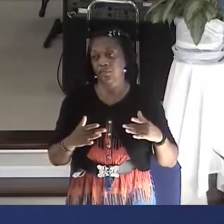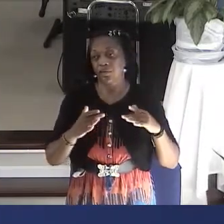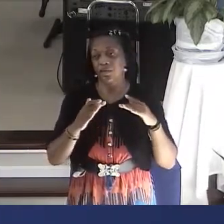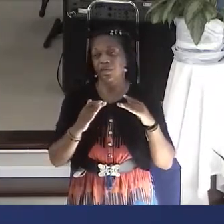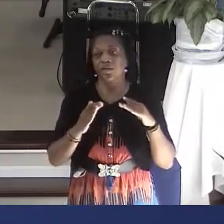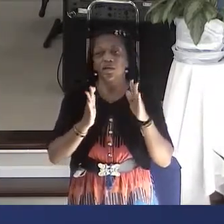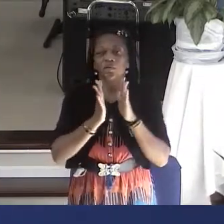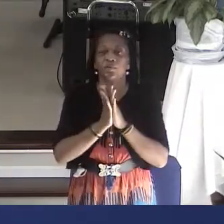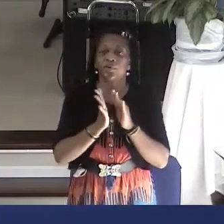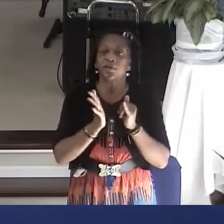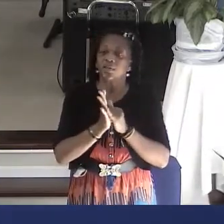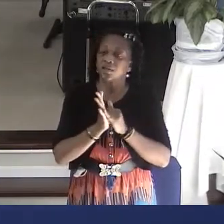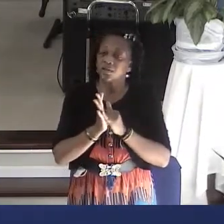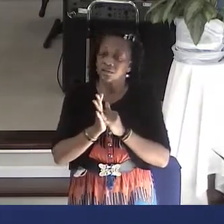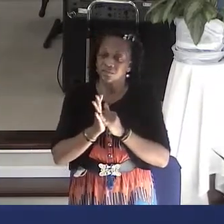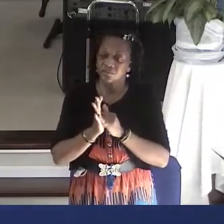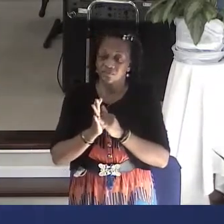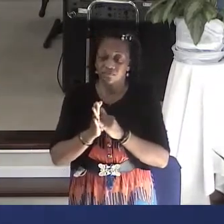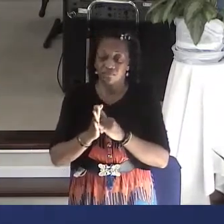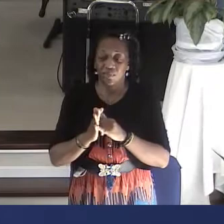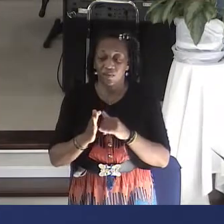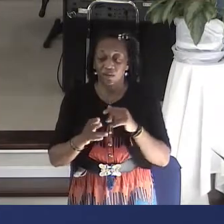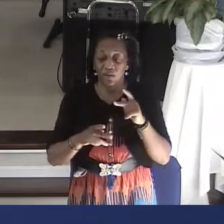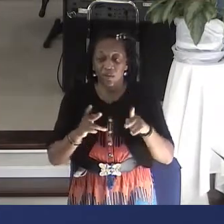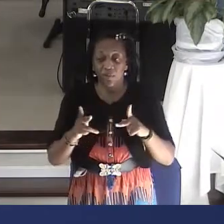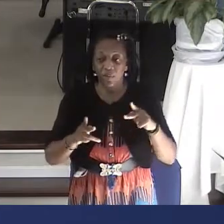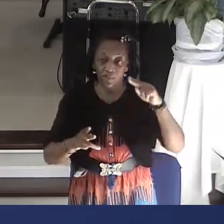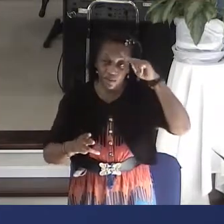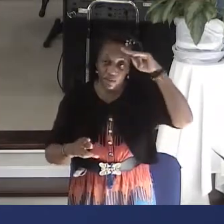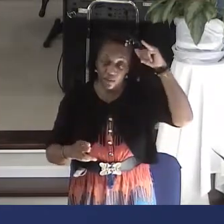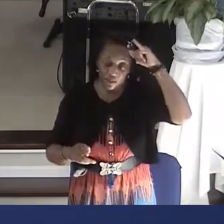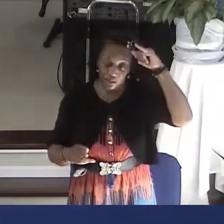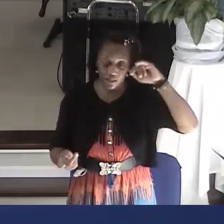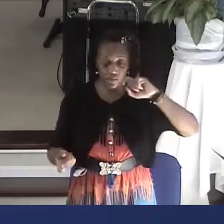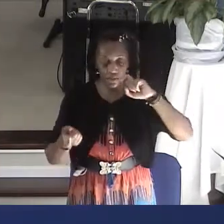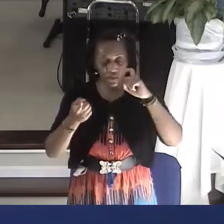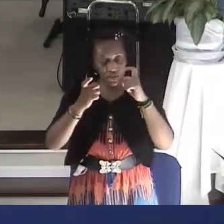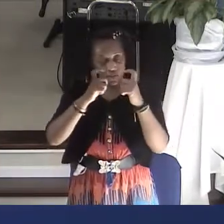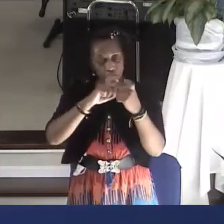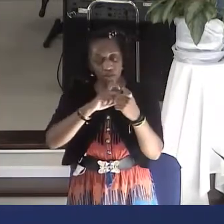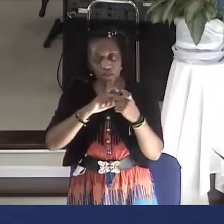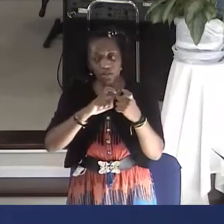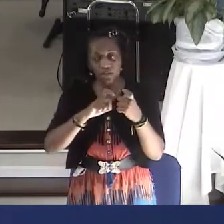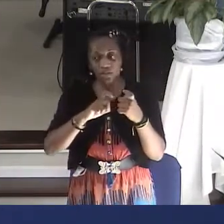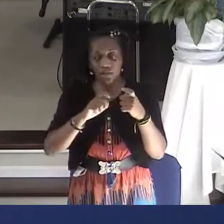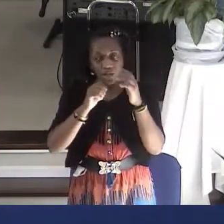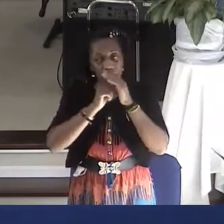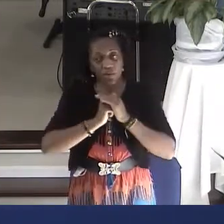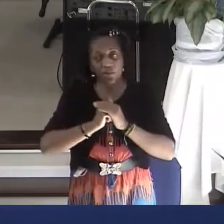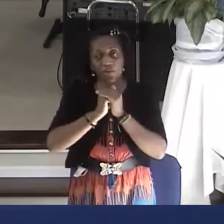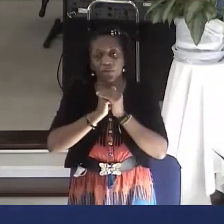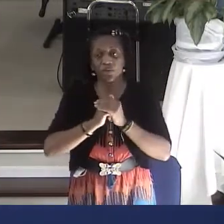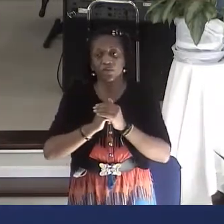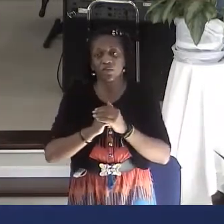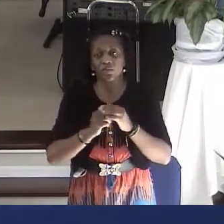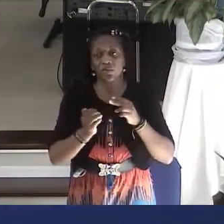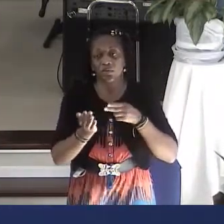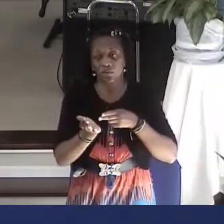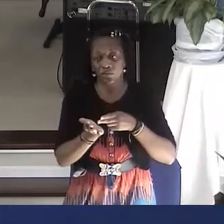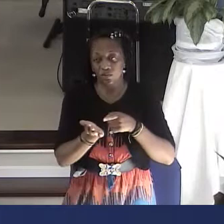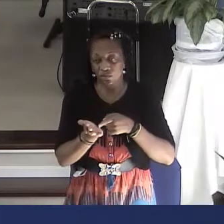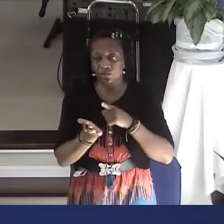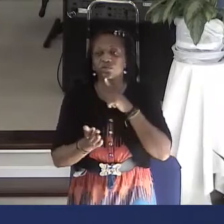who serve other gods, that they will turn to the true and living God in such a time as